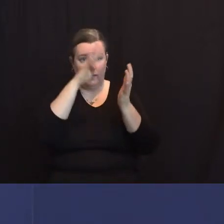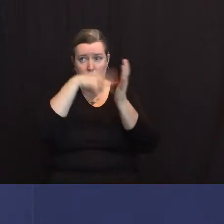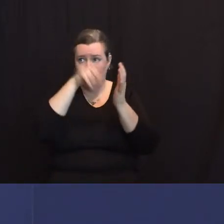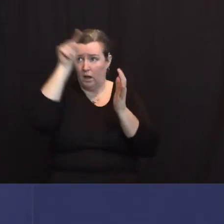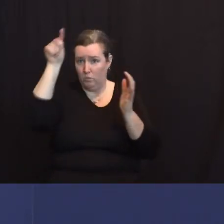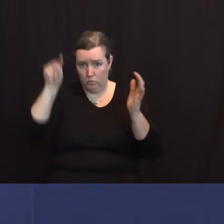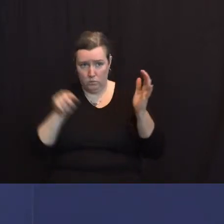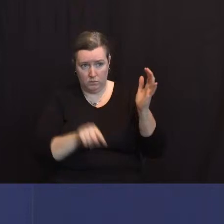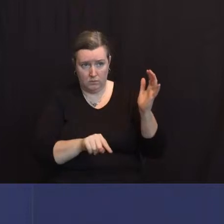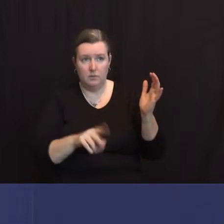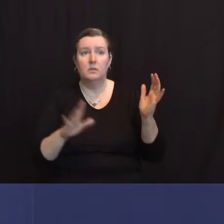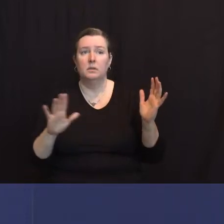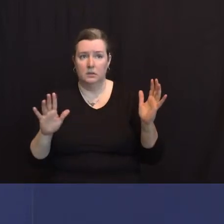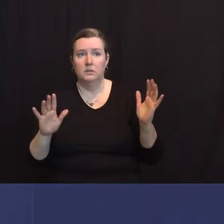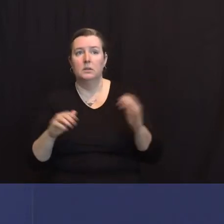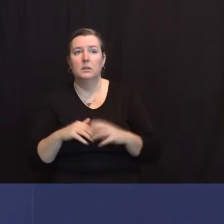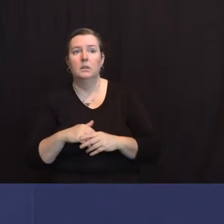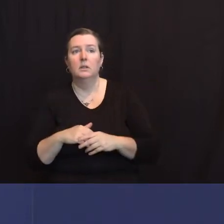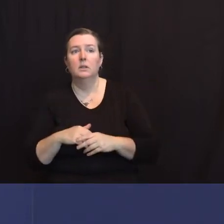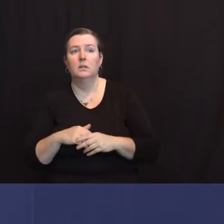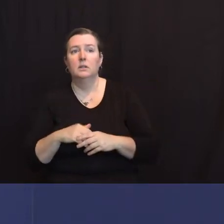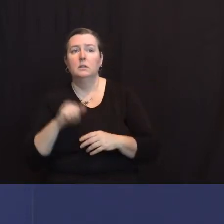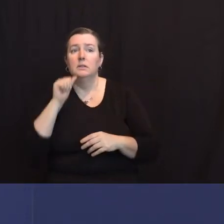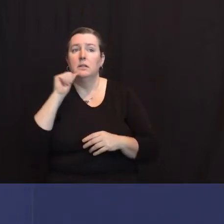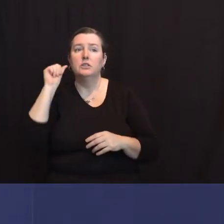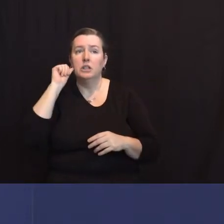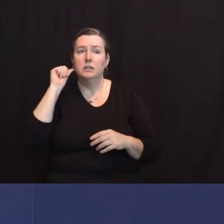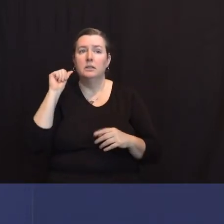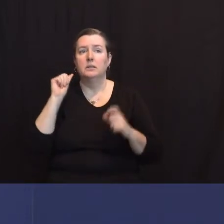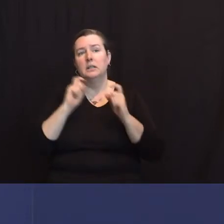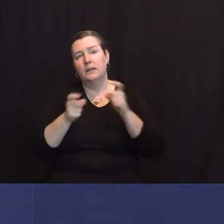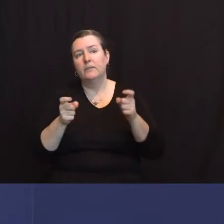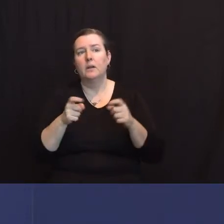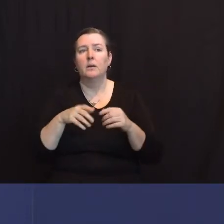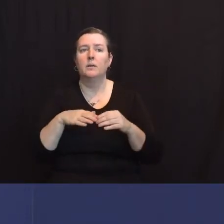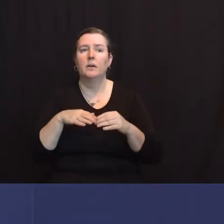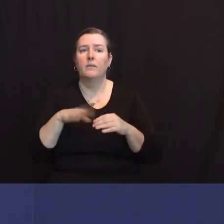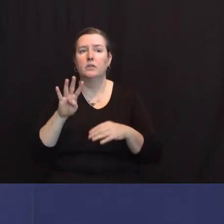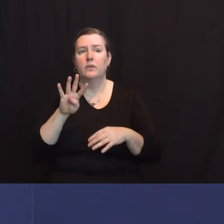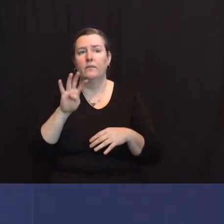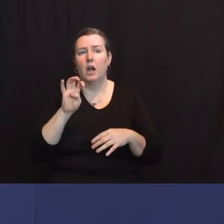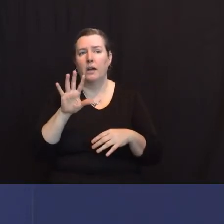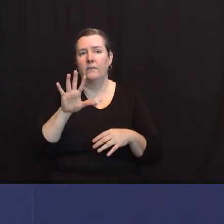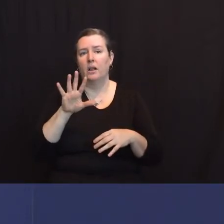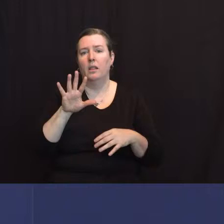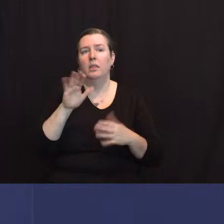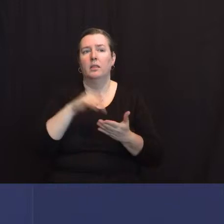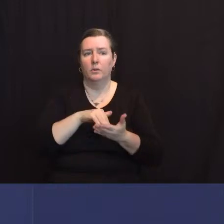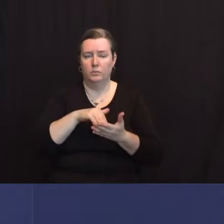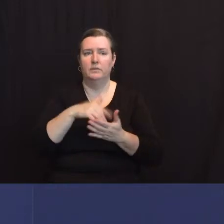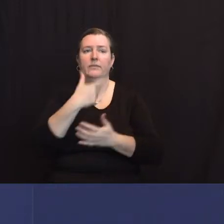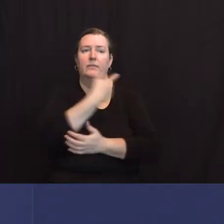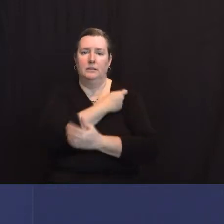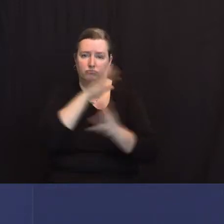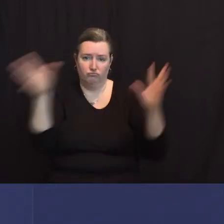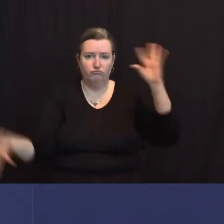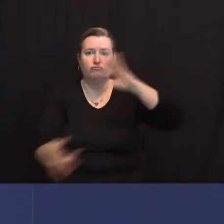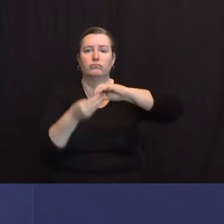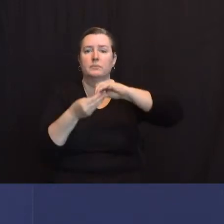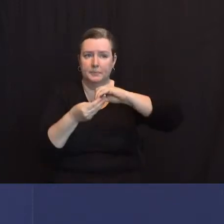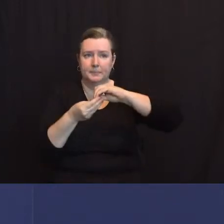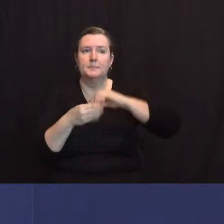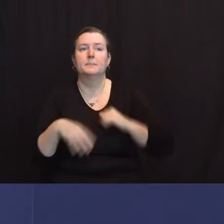have administered more than 405,000 doses. The community-based vaccination program that is working to